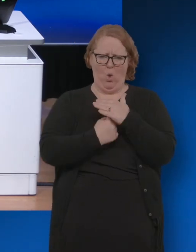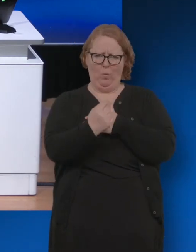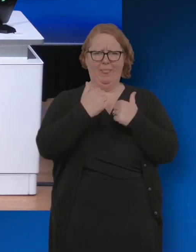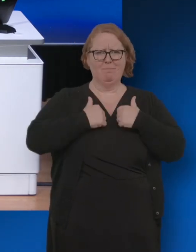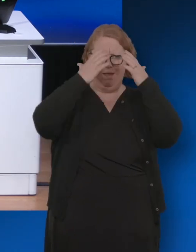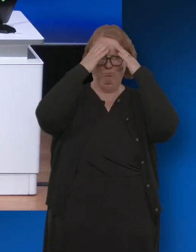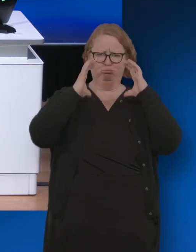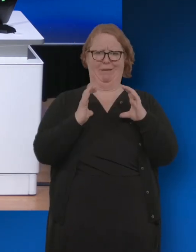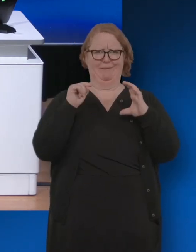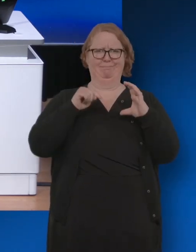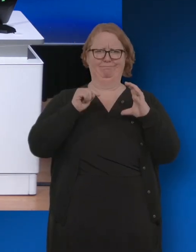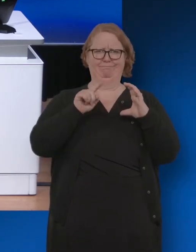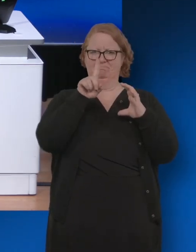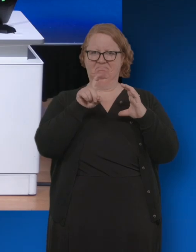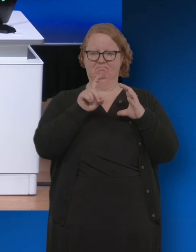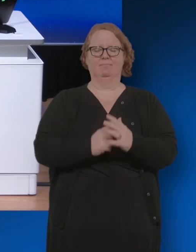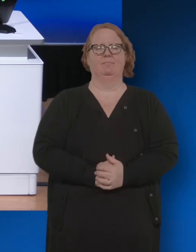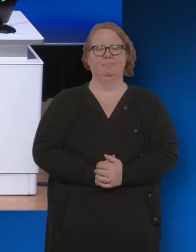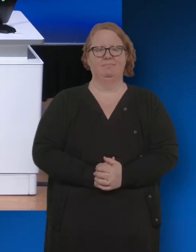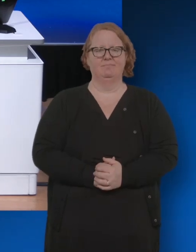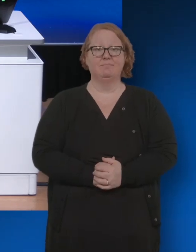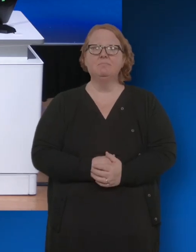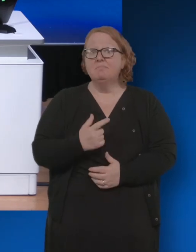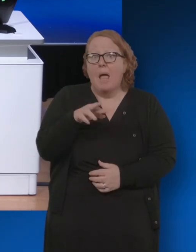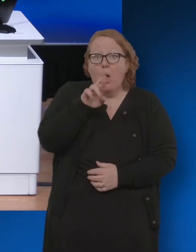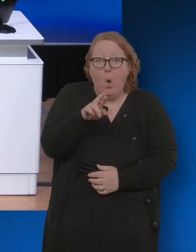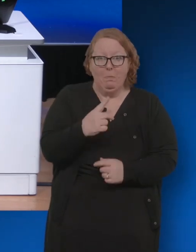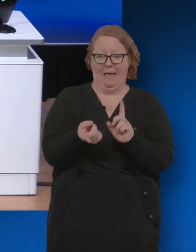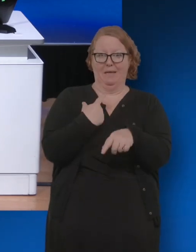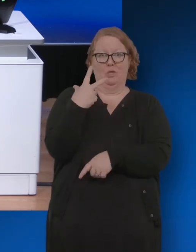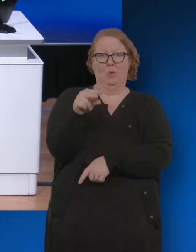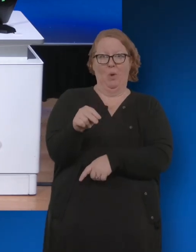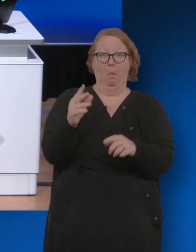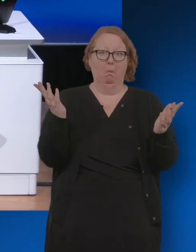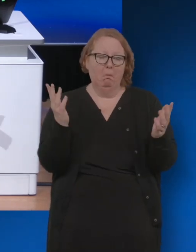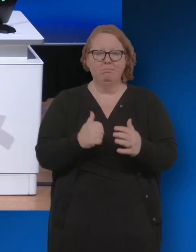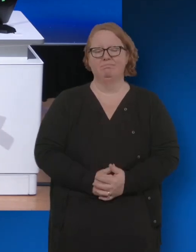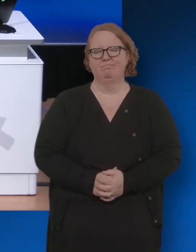My Brain? I'm really hoping the answer's no to that from me and Lee.